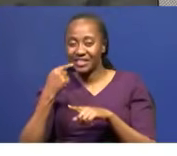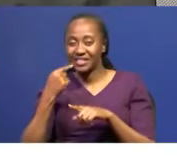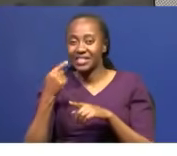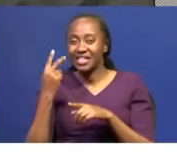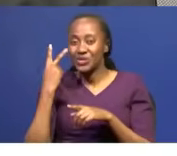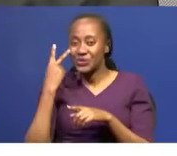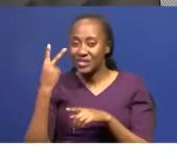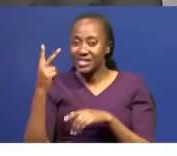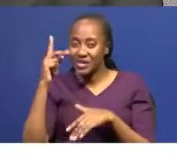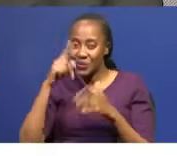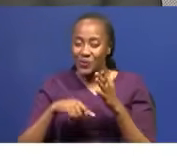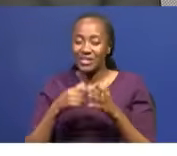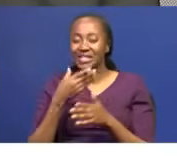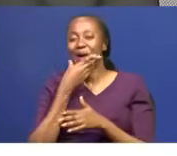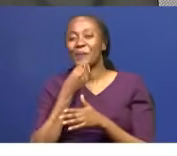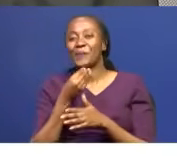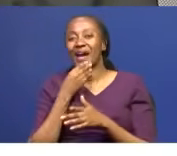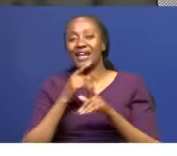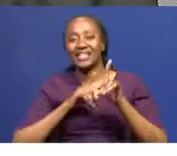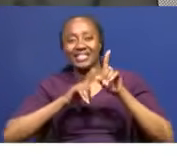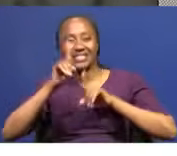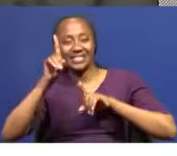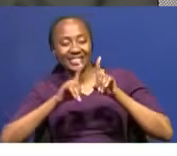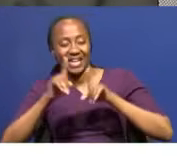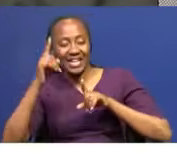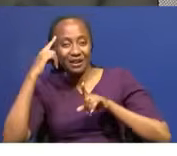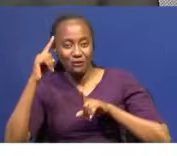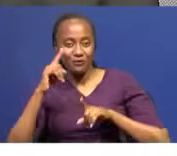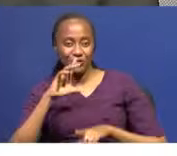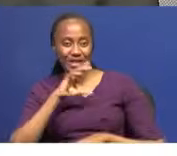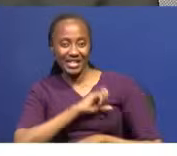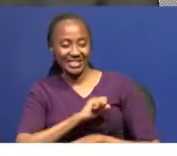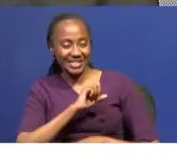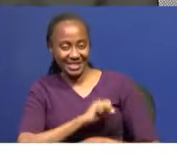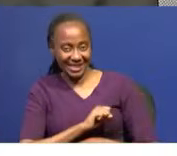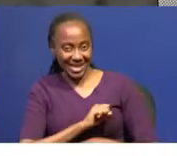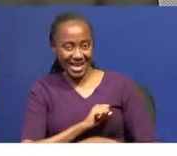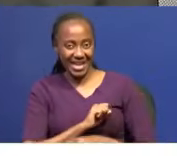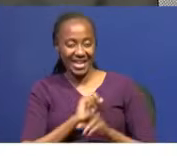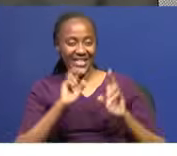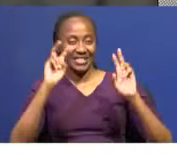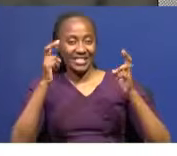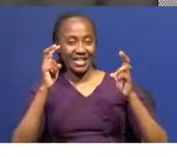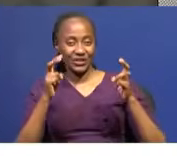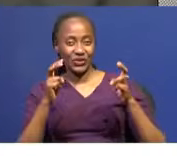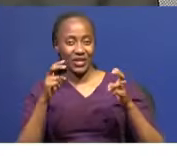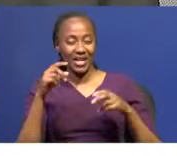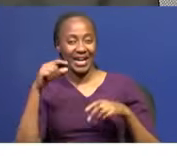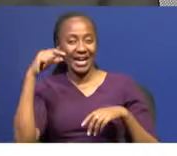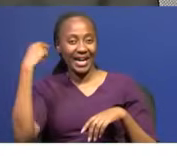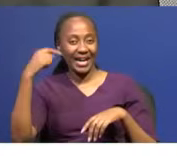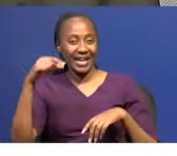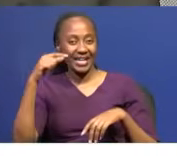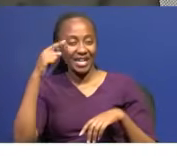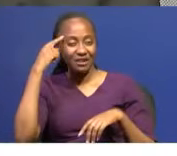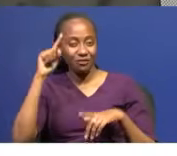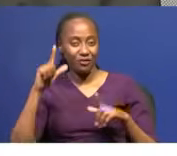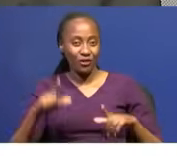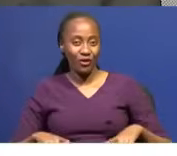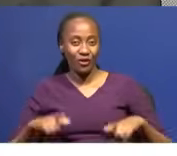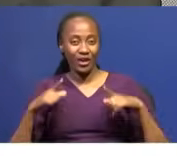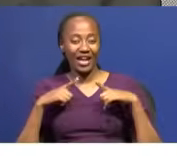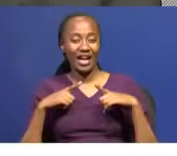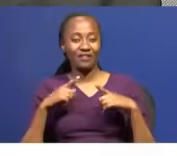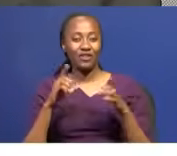of a man who has walked the journey of resilience. In his memoir titled Green for Life, Kalua, popularly known as